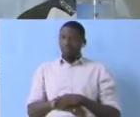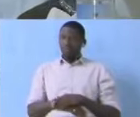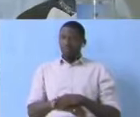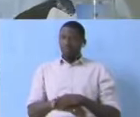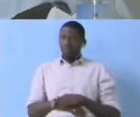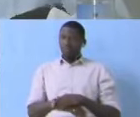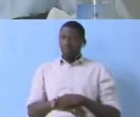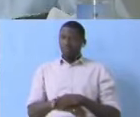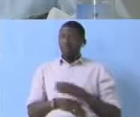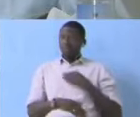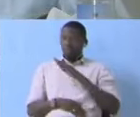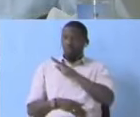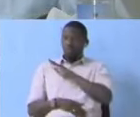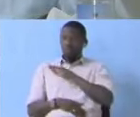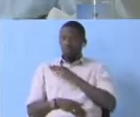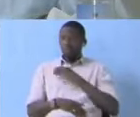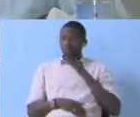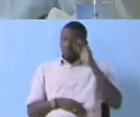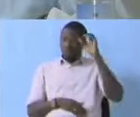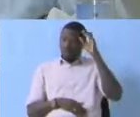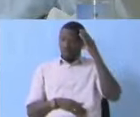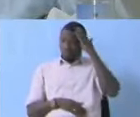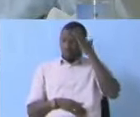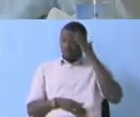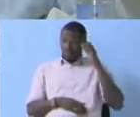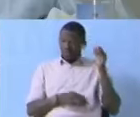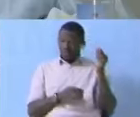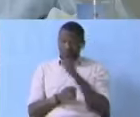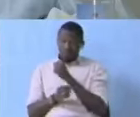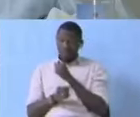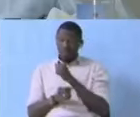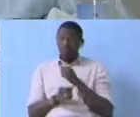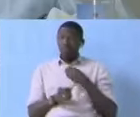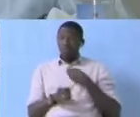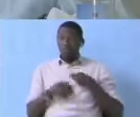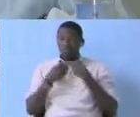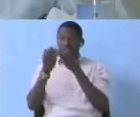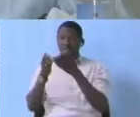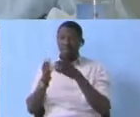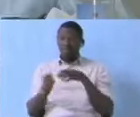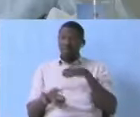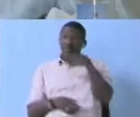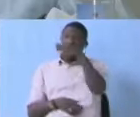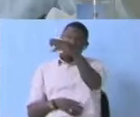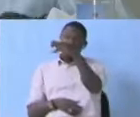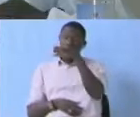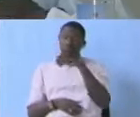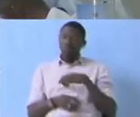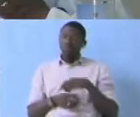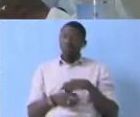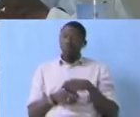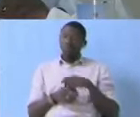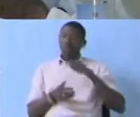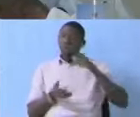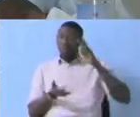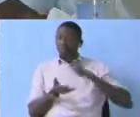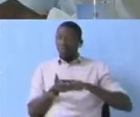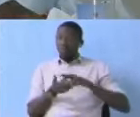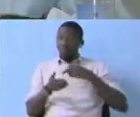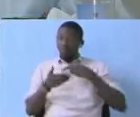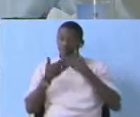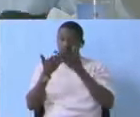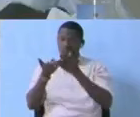It is also a criminal offense to give false or misleading evidence to the commission. Adu nyifanamu